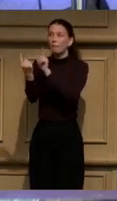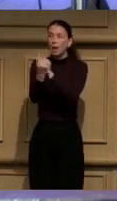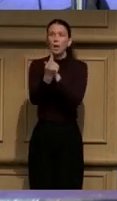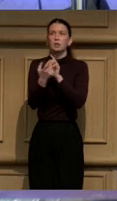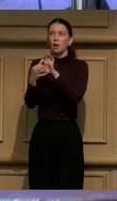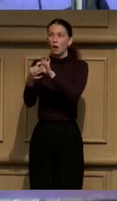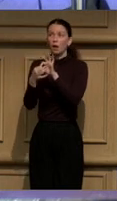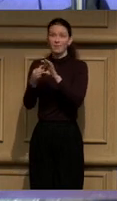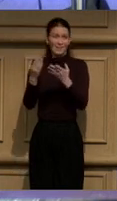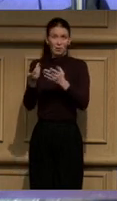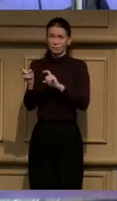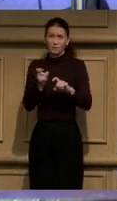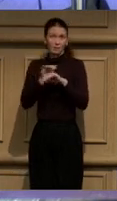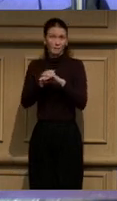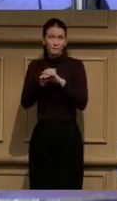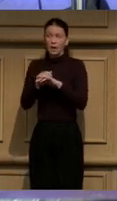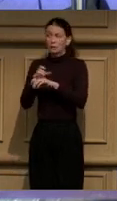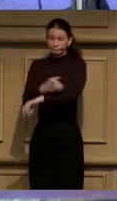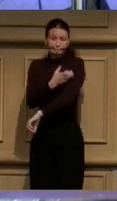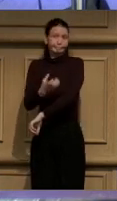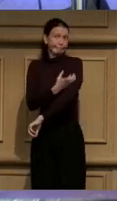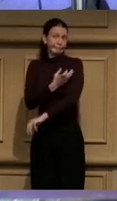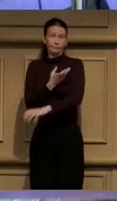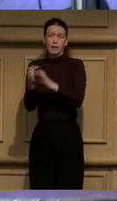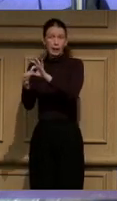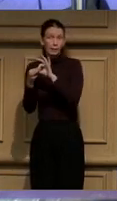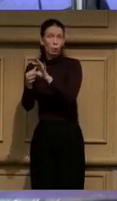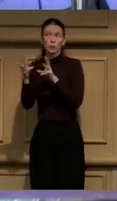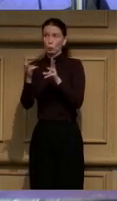with ever since, because